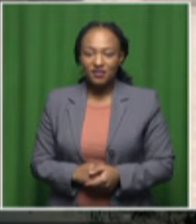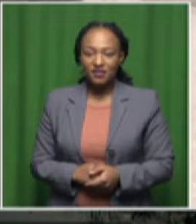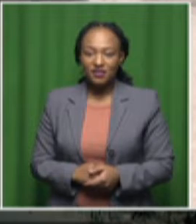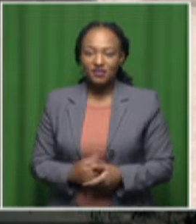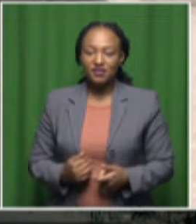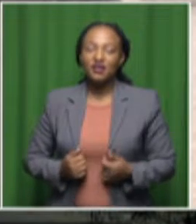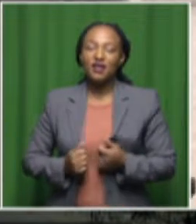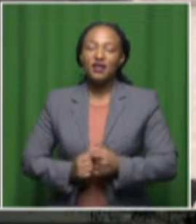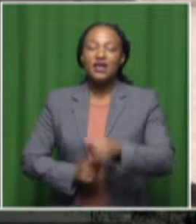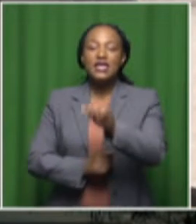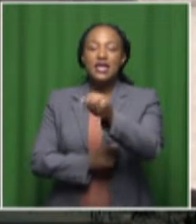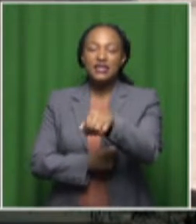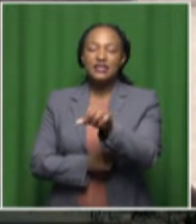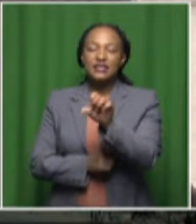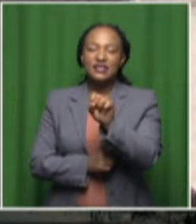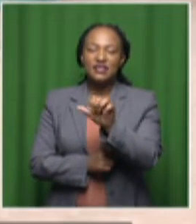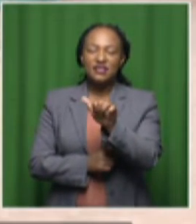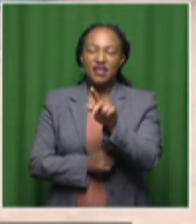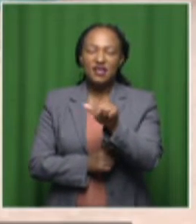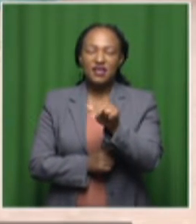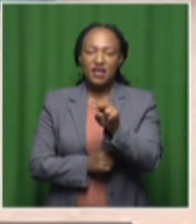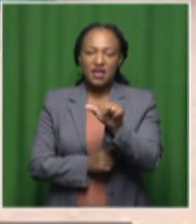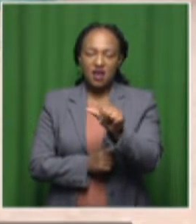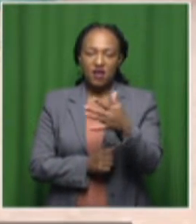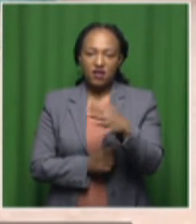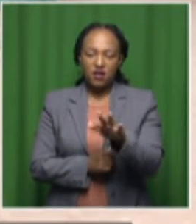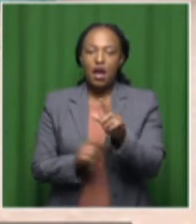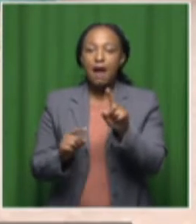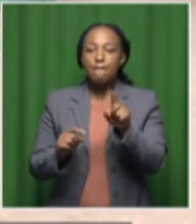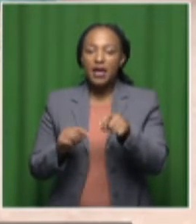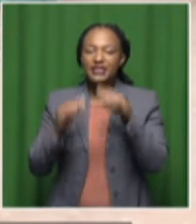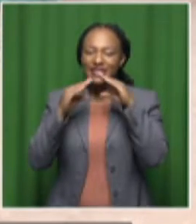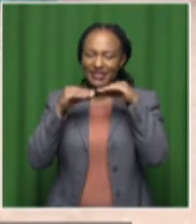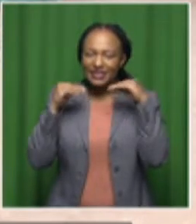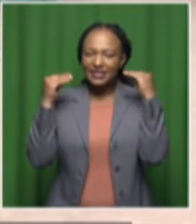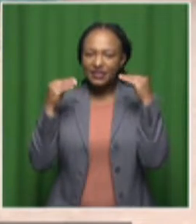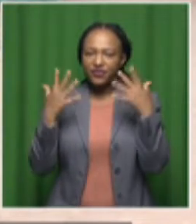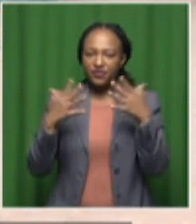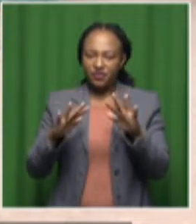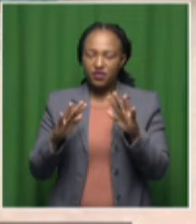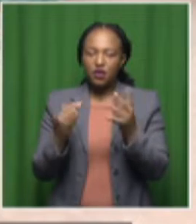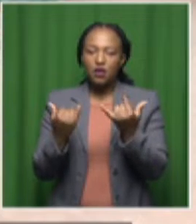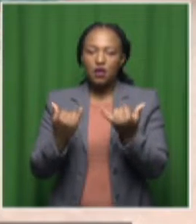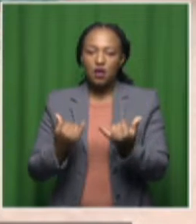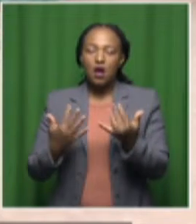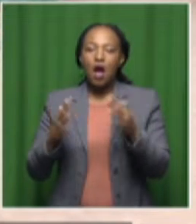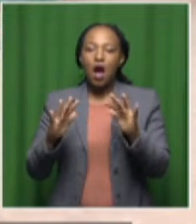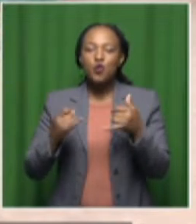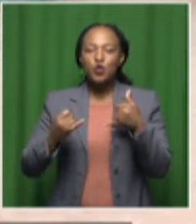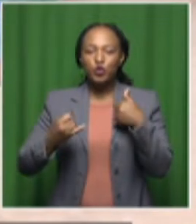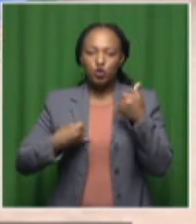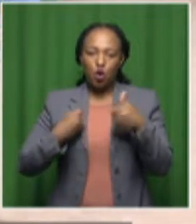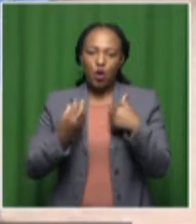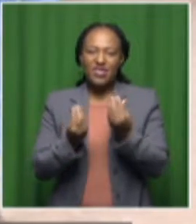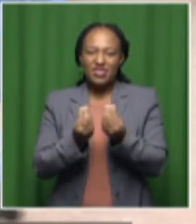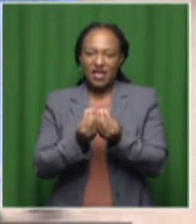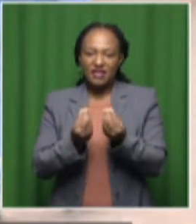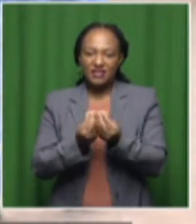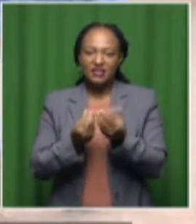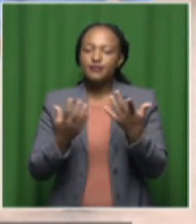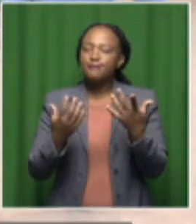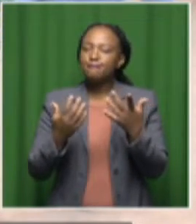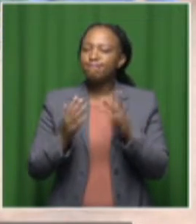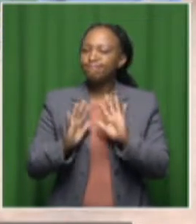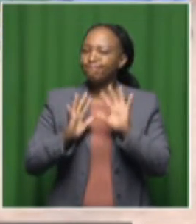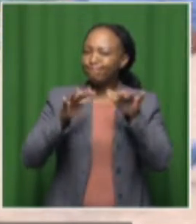Sakina, yes, good morning to you. And I must smile when you say that, because off air just now you were telling me how you enjoy all things maritime. But let me just then